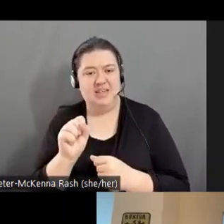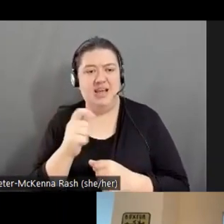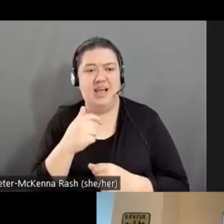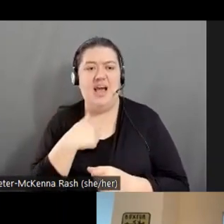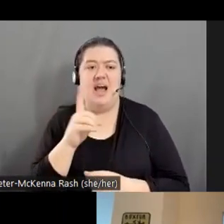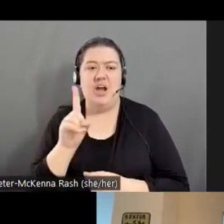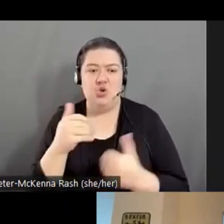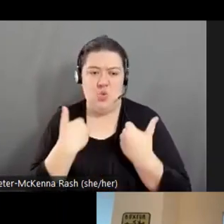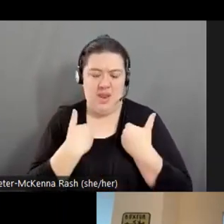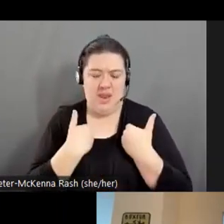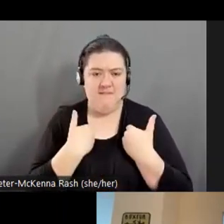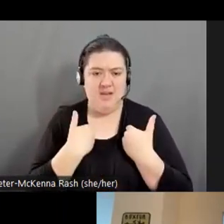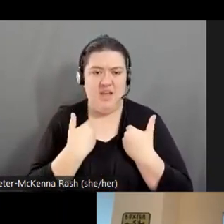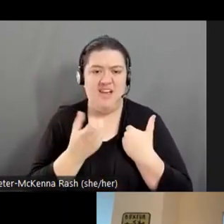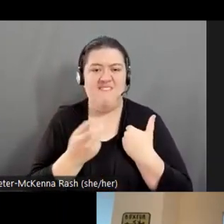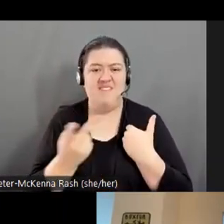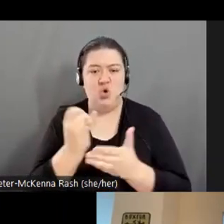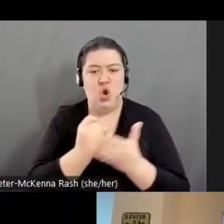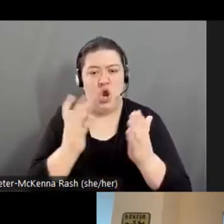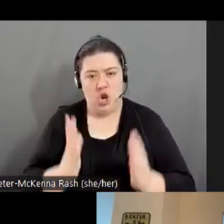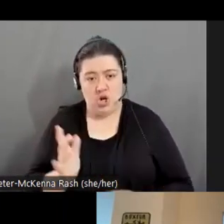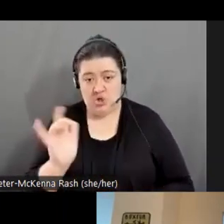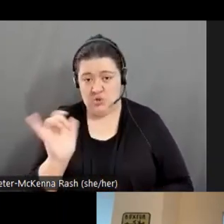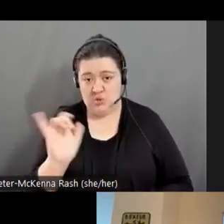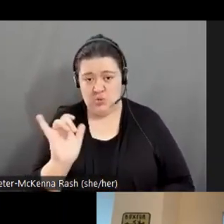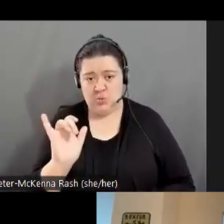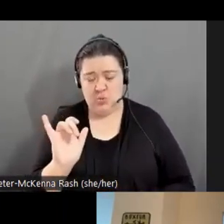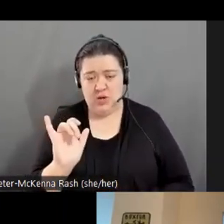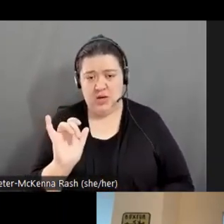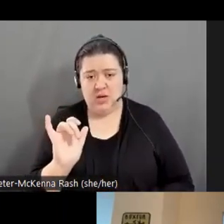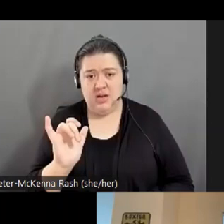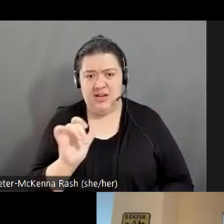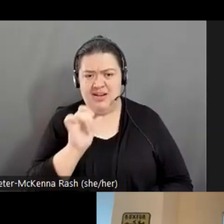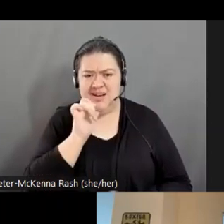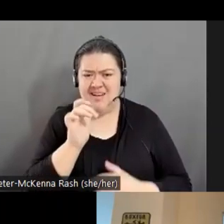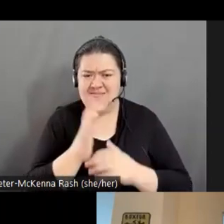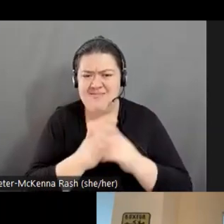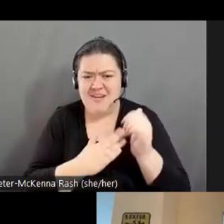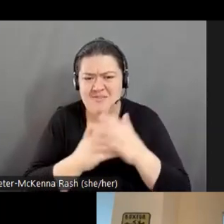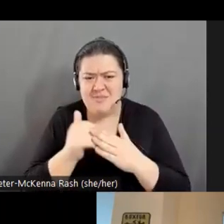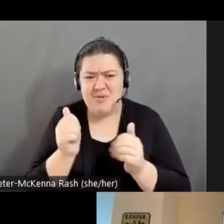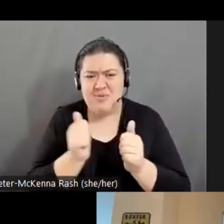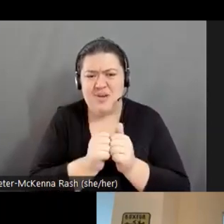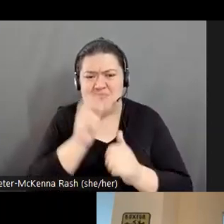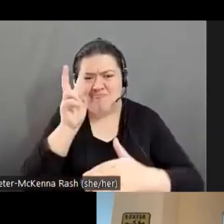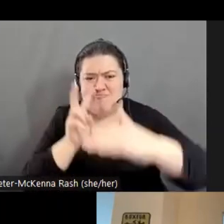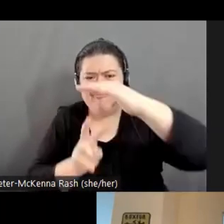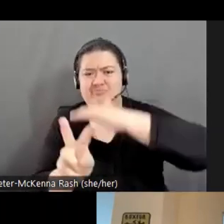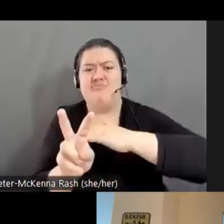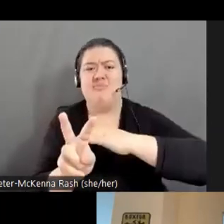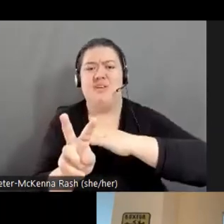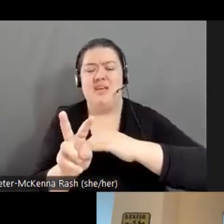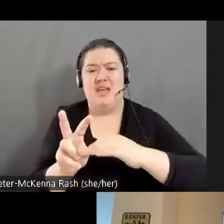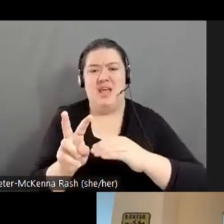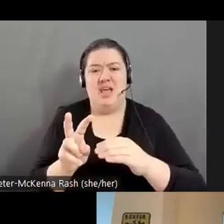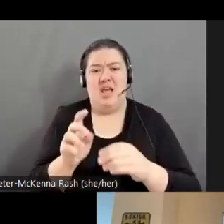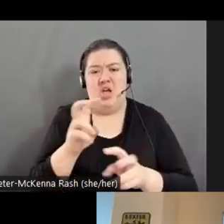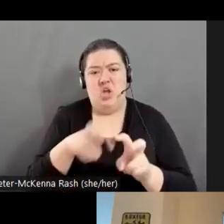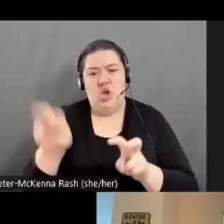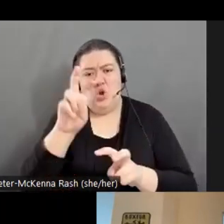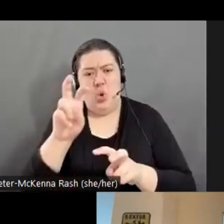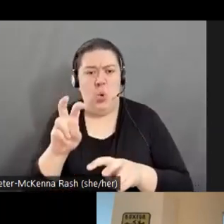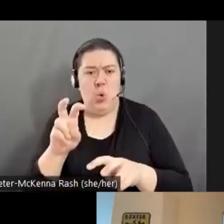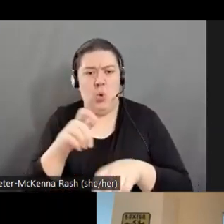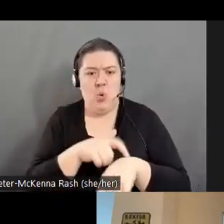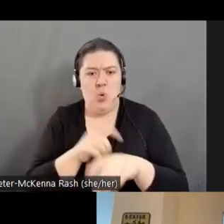have a few artists too that aren't comfortable with projecting beyond a touring window. And if they know